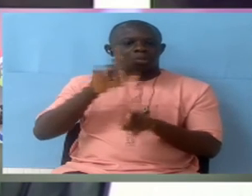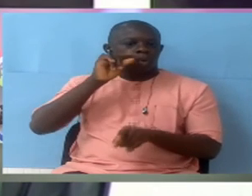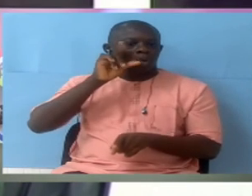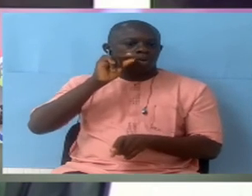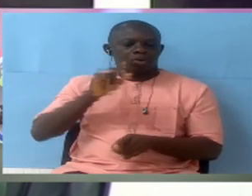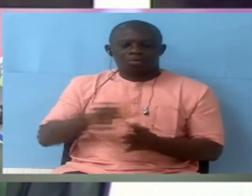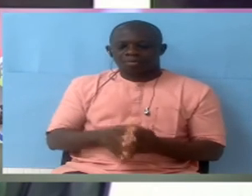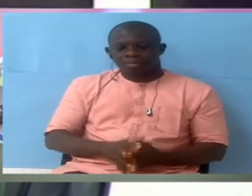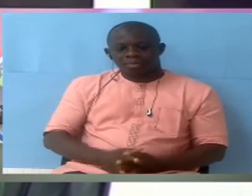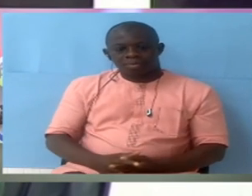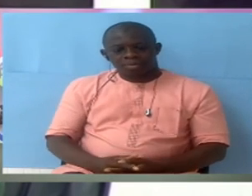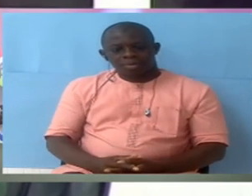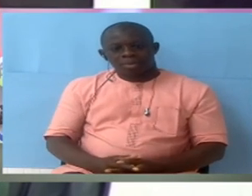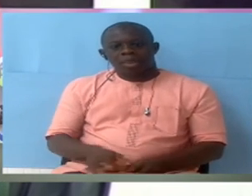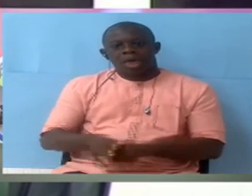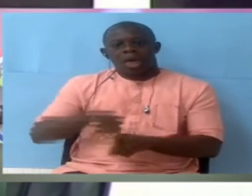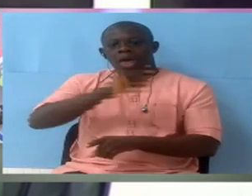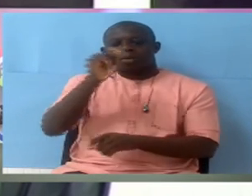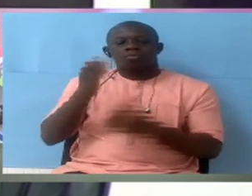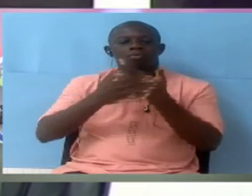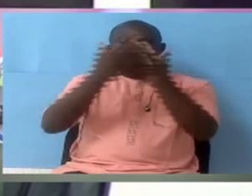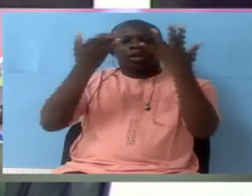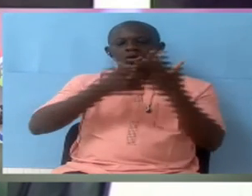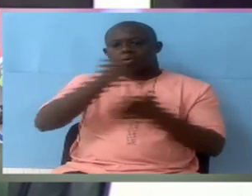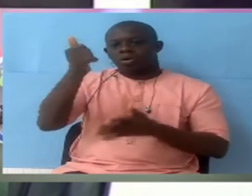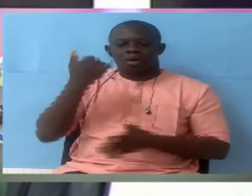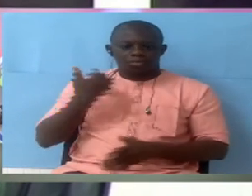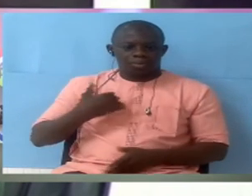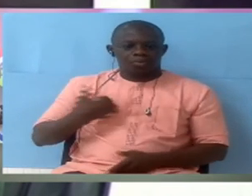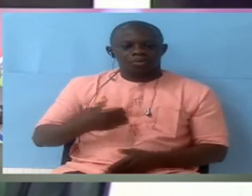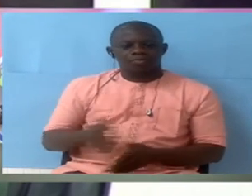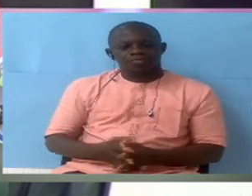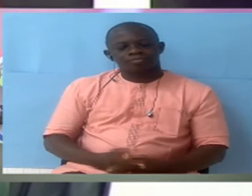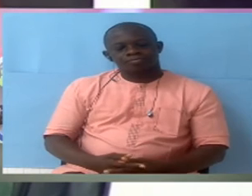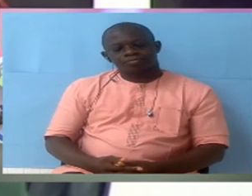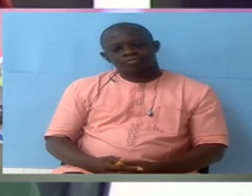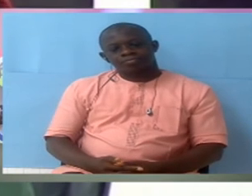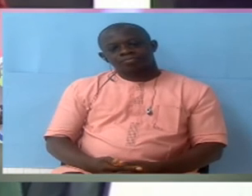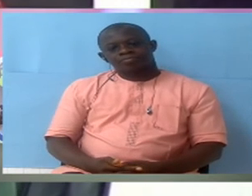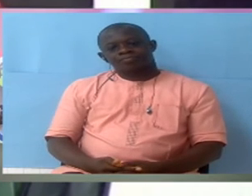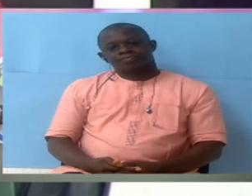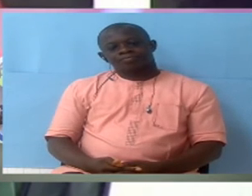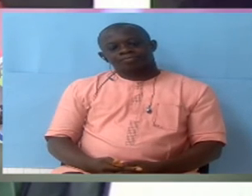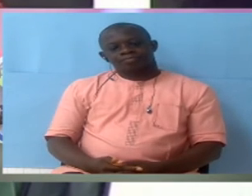ganar. And many others. Ak ñeneen ak ñeneen.